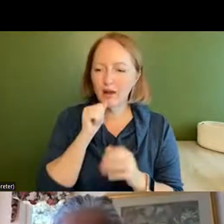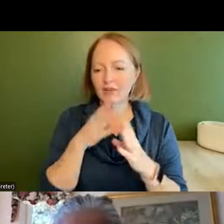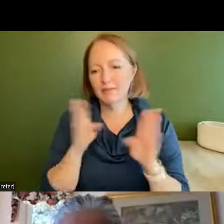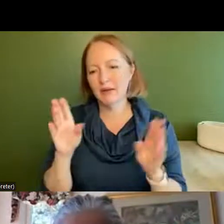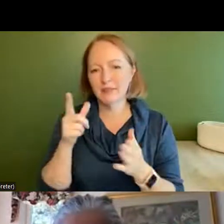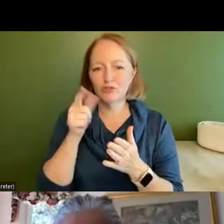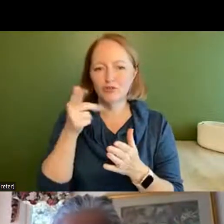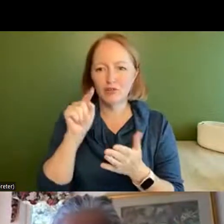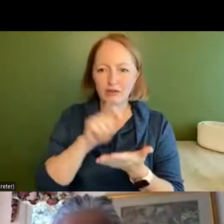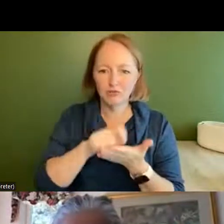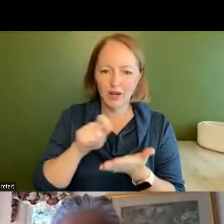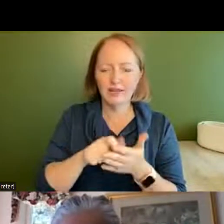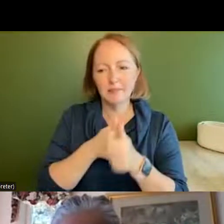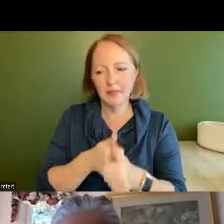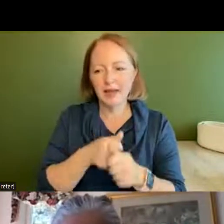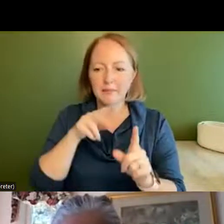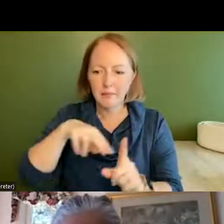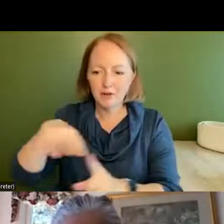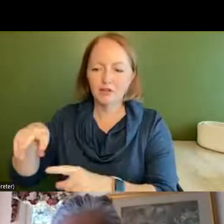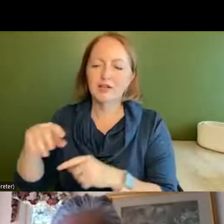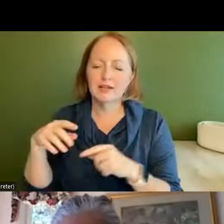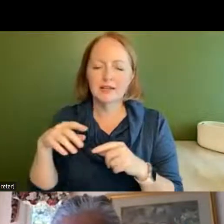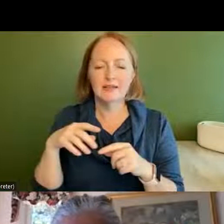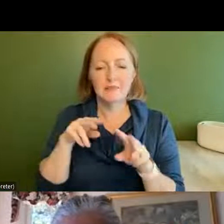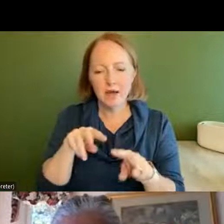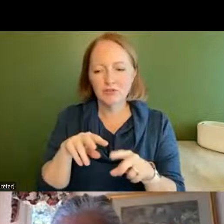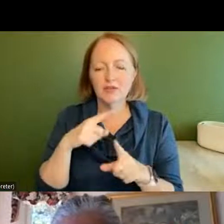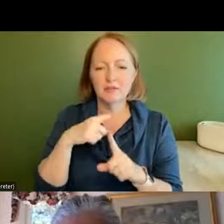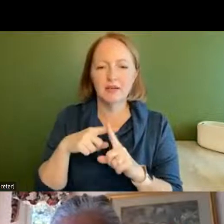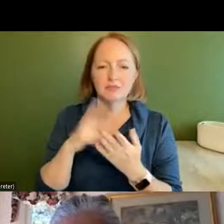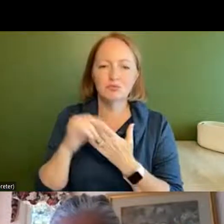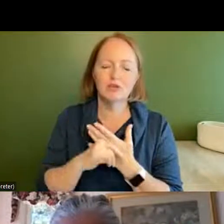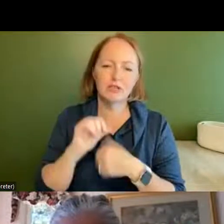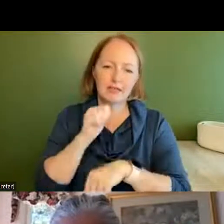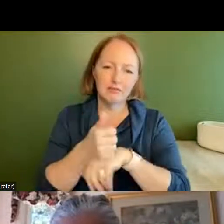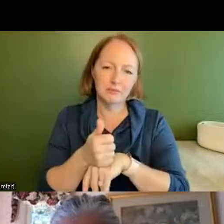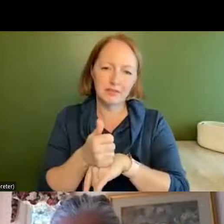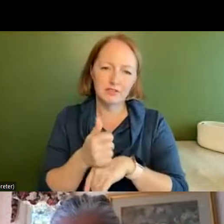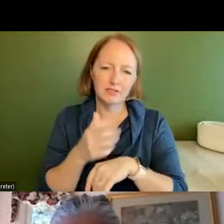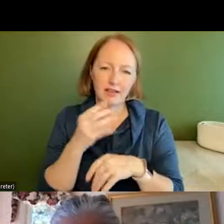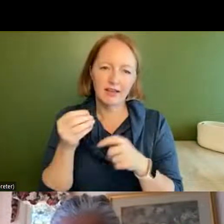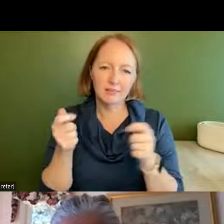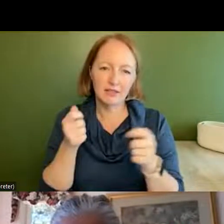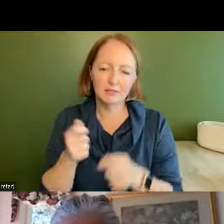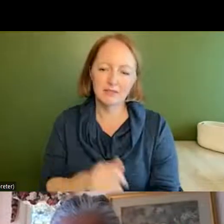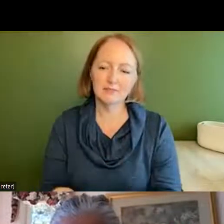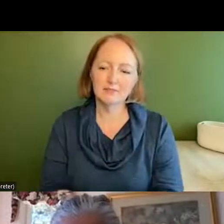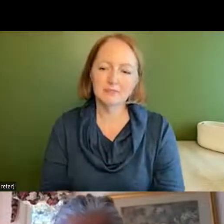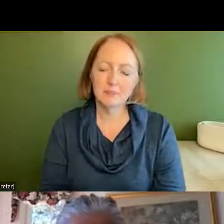grant writing, compliance and monitoring, as well as project implementation and management.